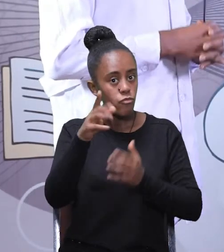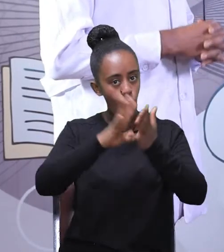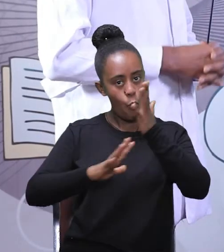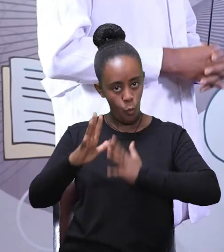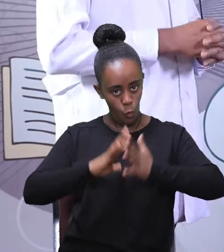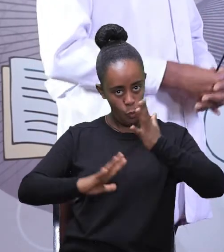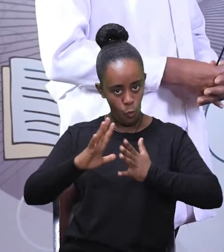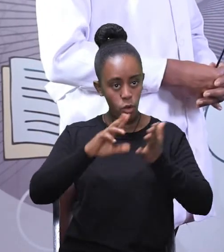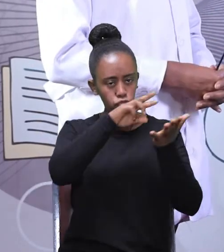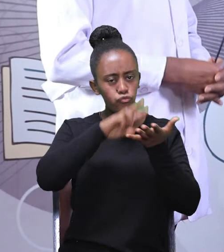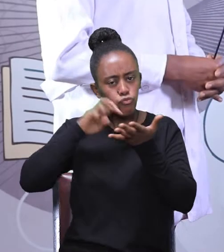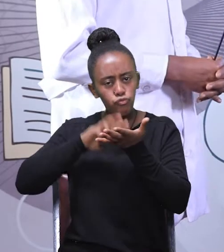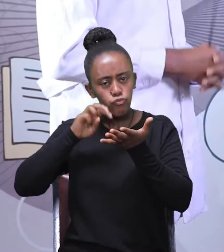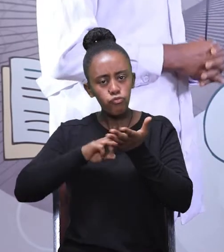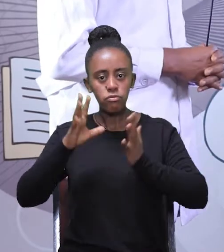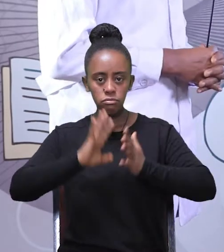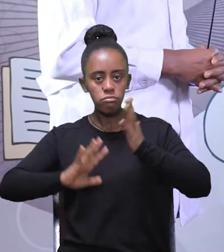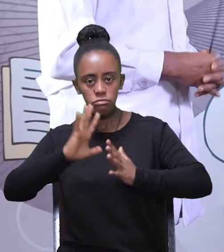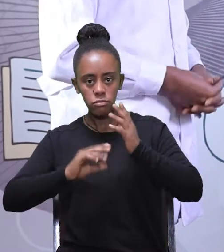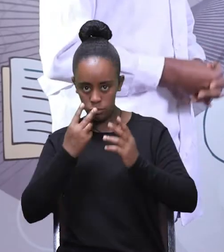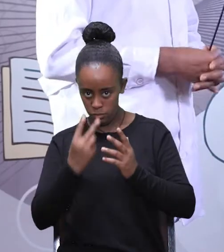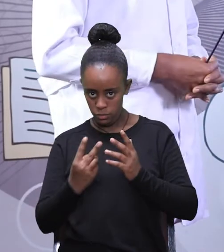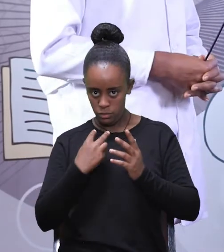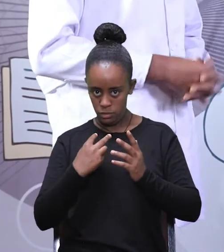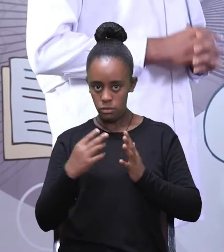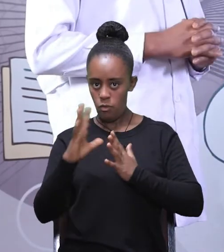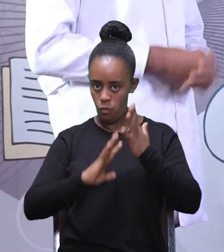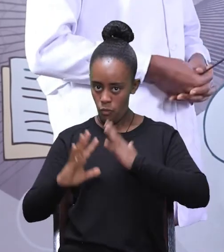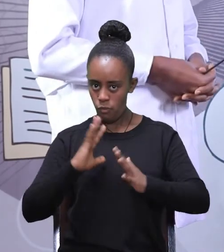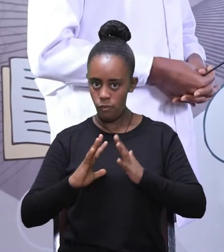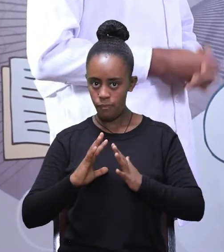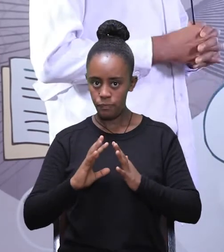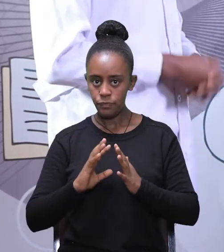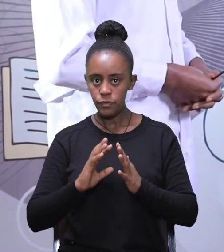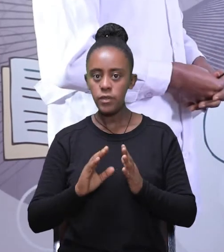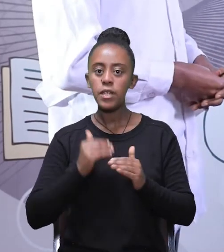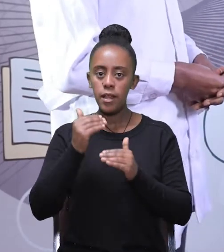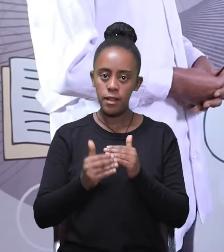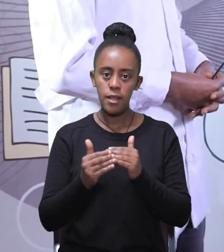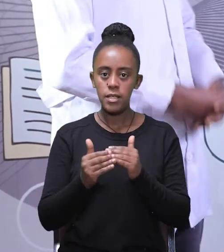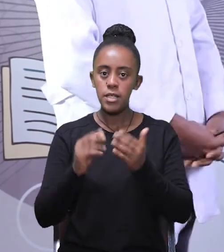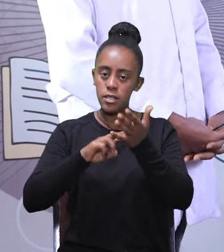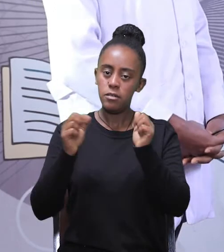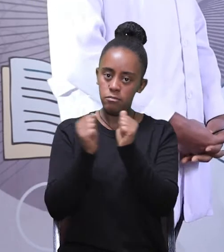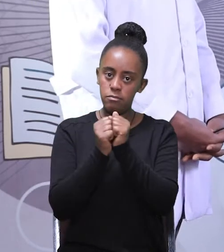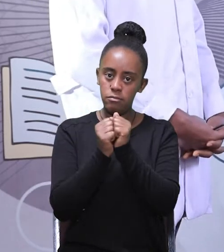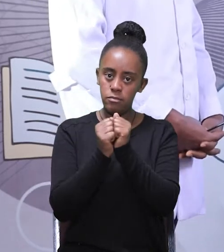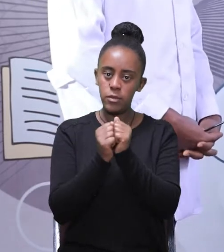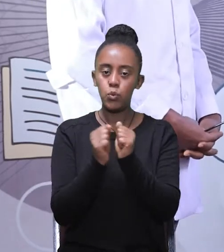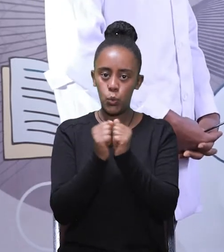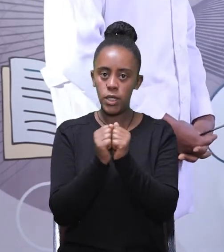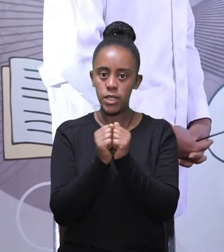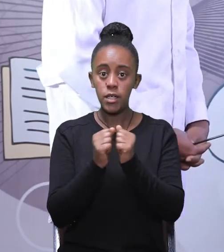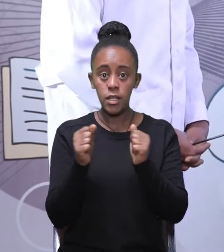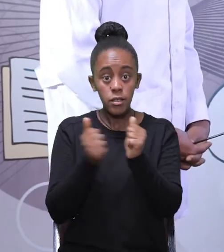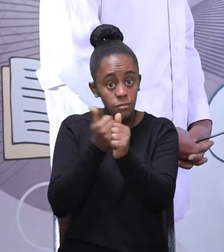teacher read the story. Listen as your teacher reads the story. Let us read the story together.